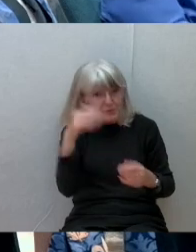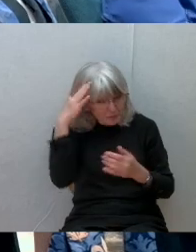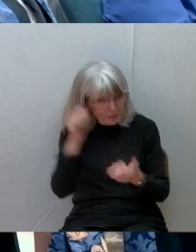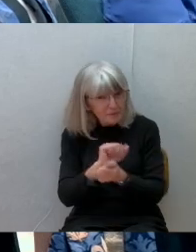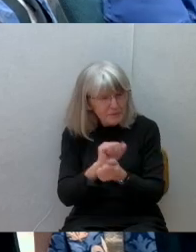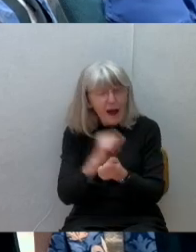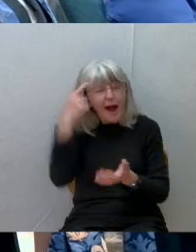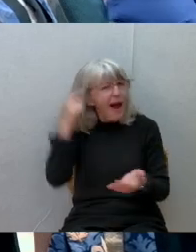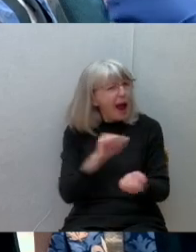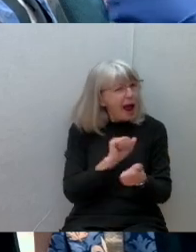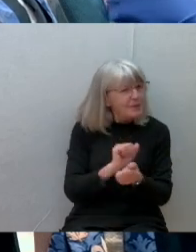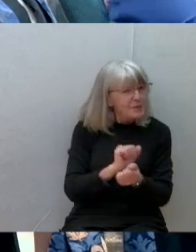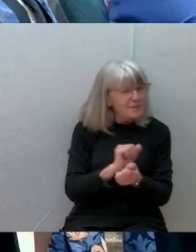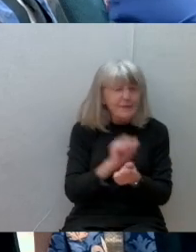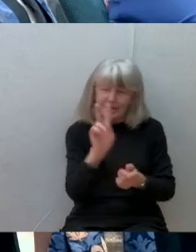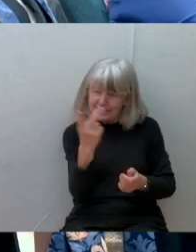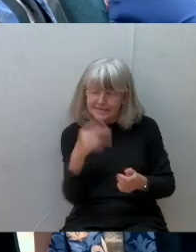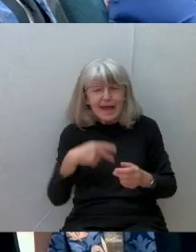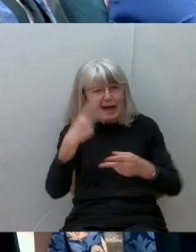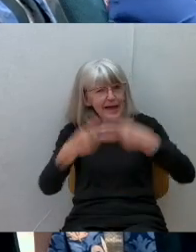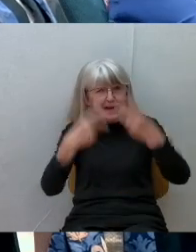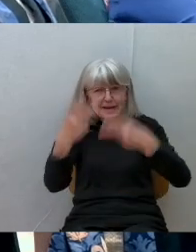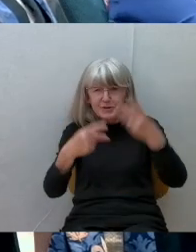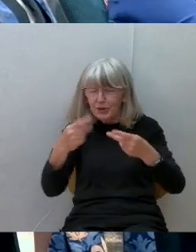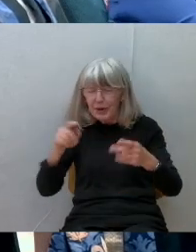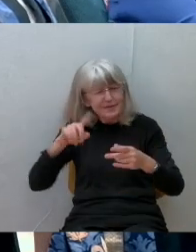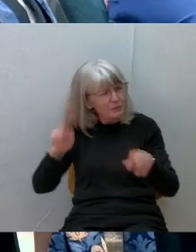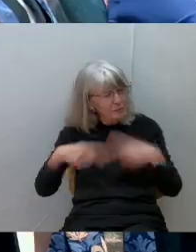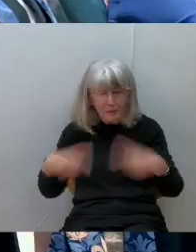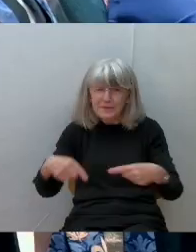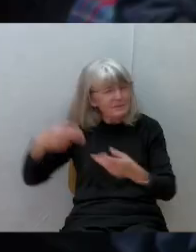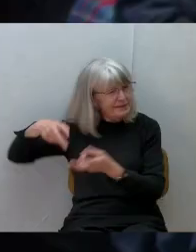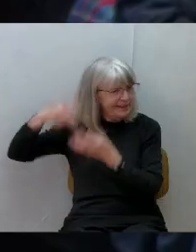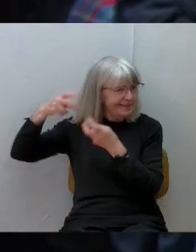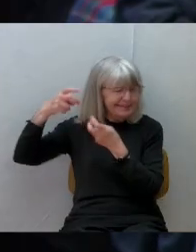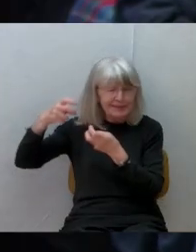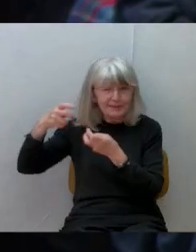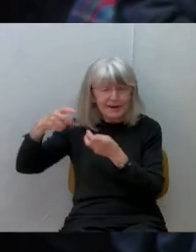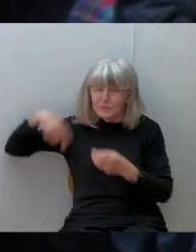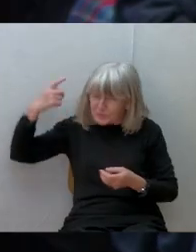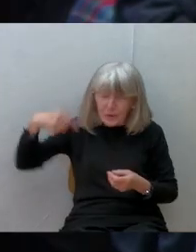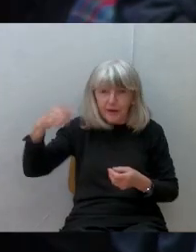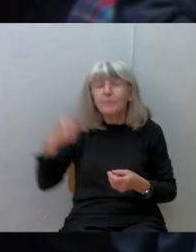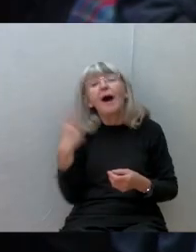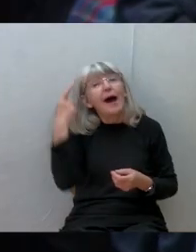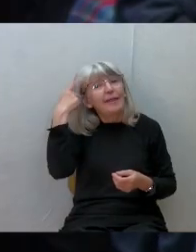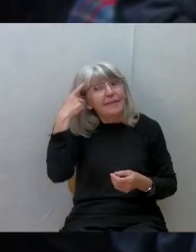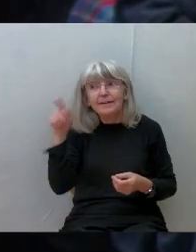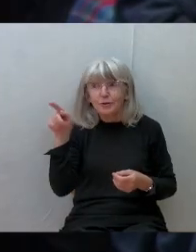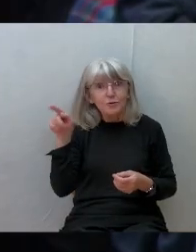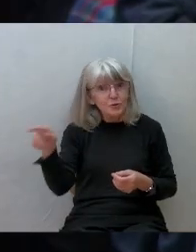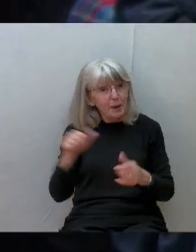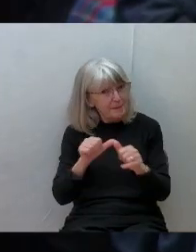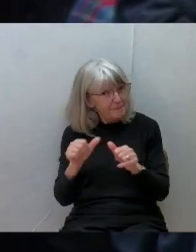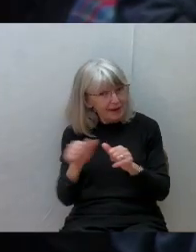second song, could have been anything, couldn't hear a thing. However, we think you can do better than that.